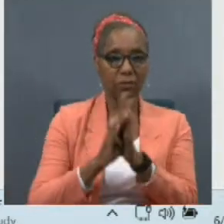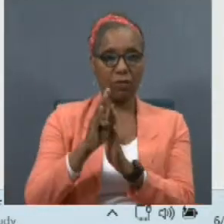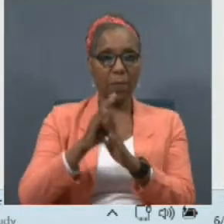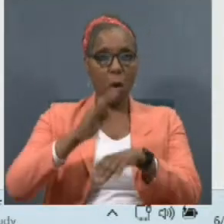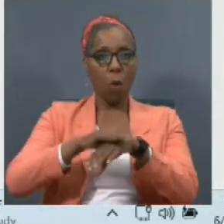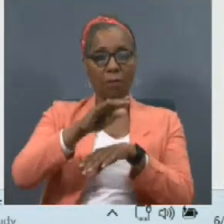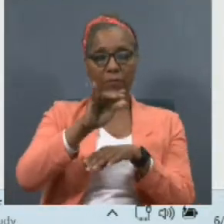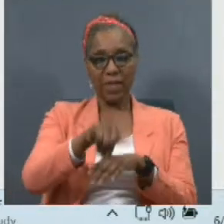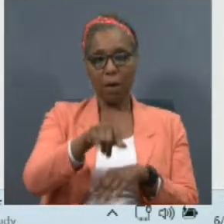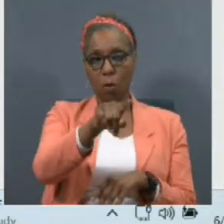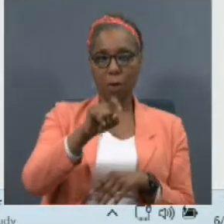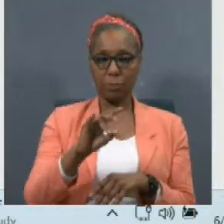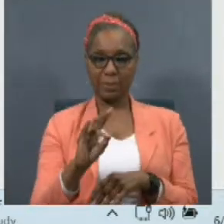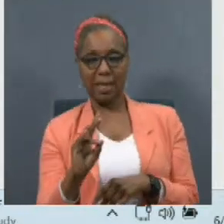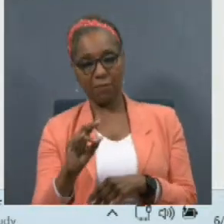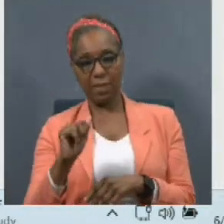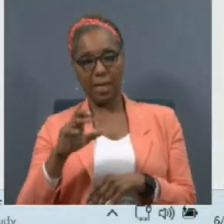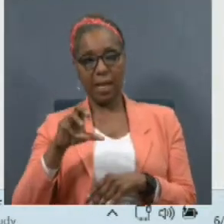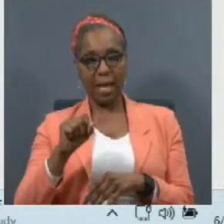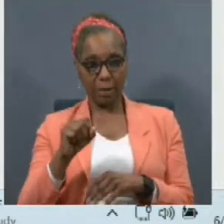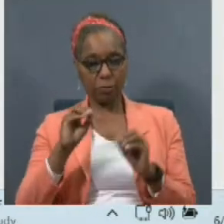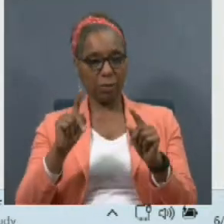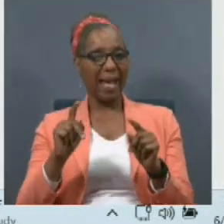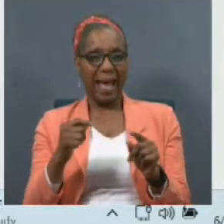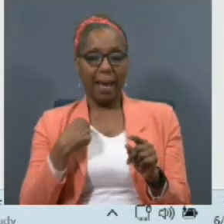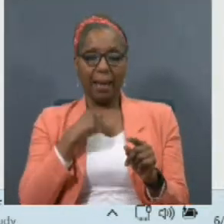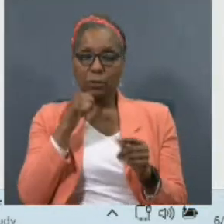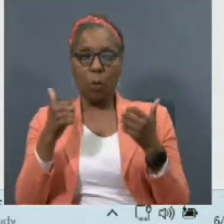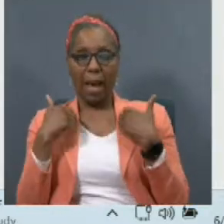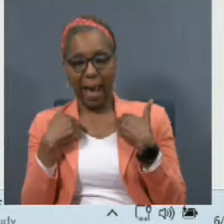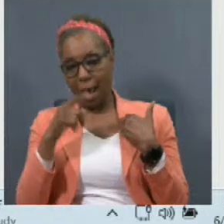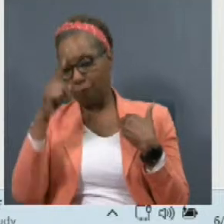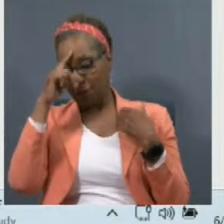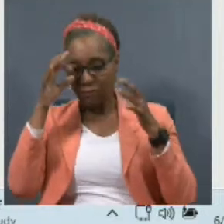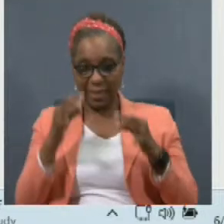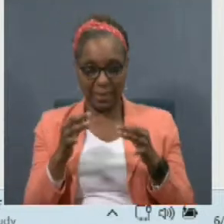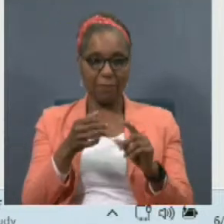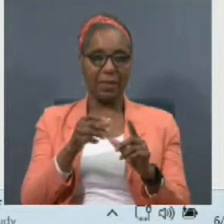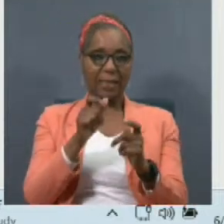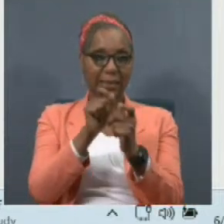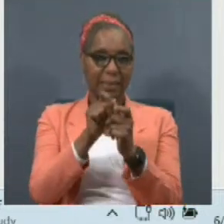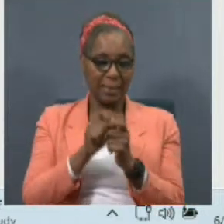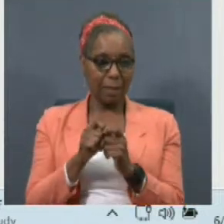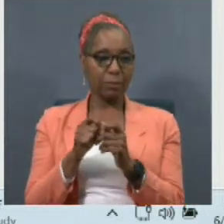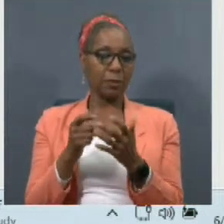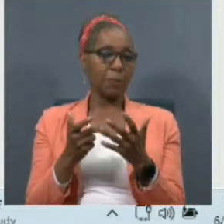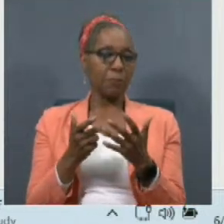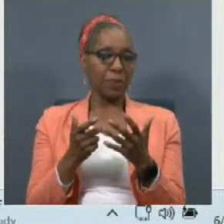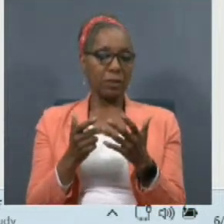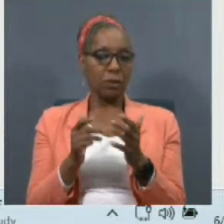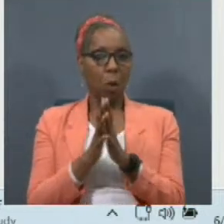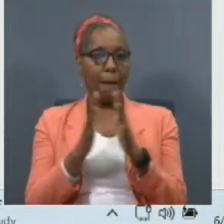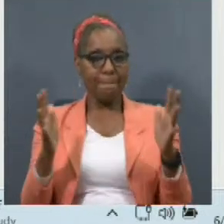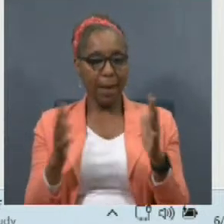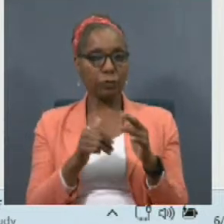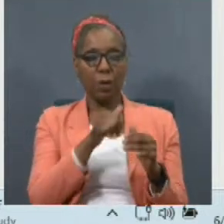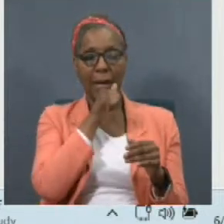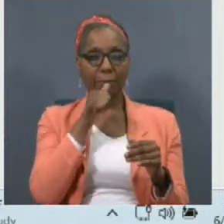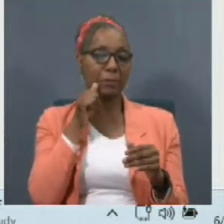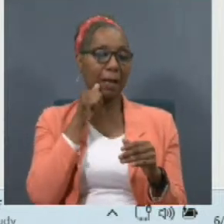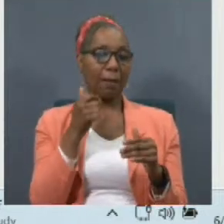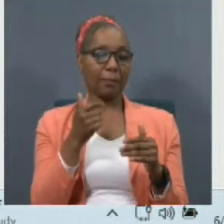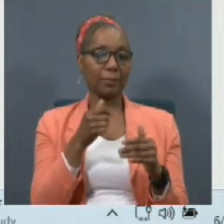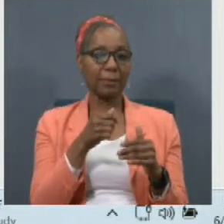on that 107 acres. While I don't have definitive details on to what extent Amazon